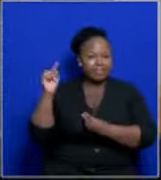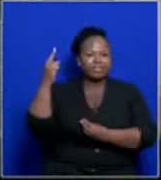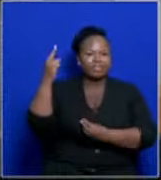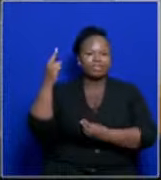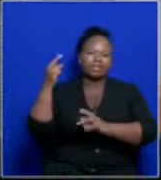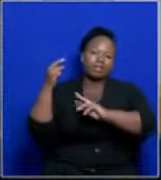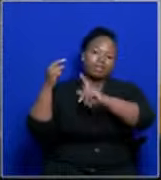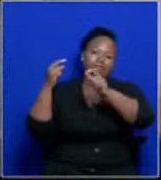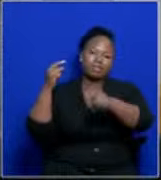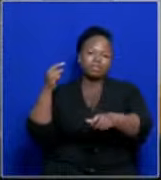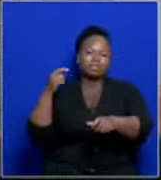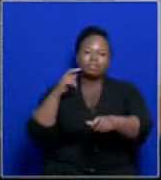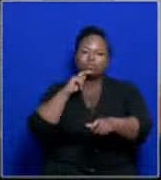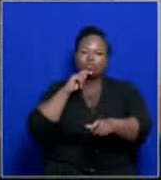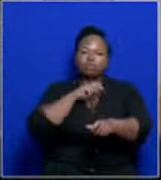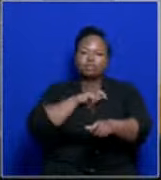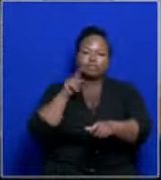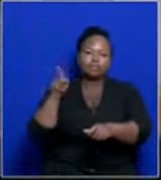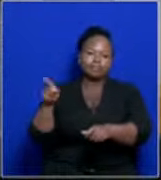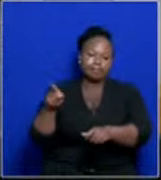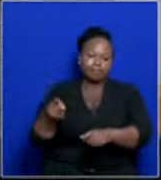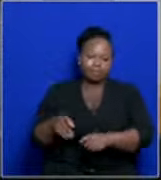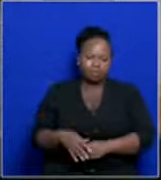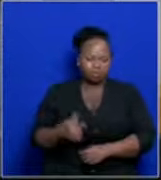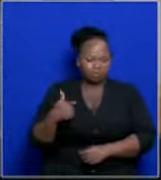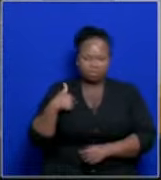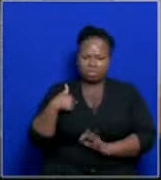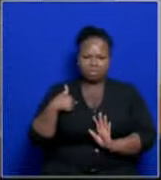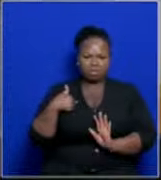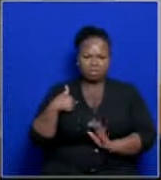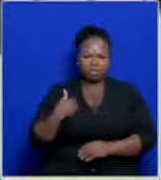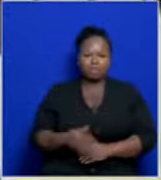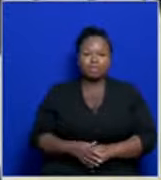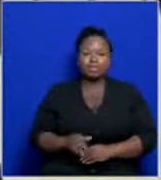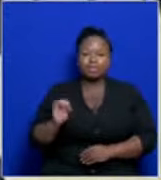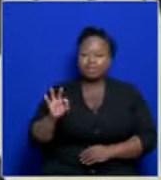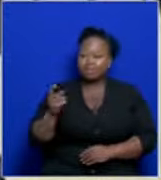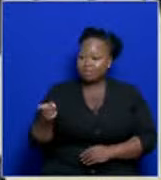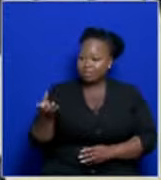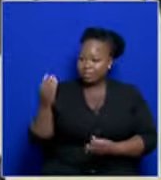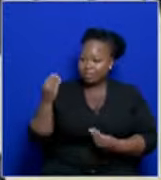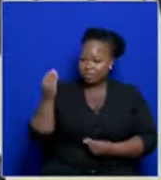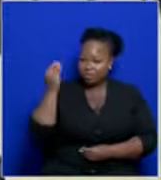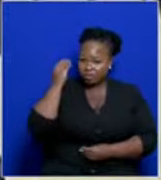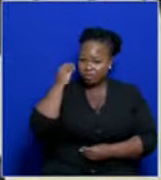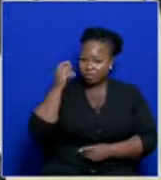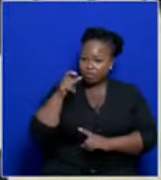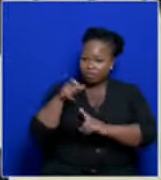him and not me. And if he got that information from Yako